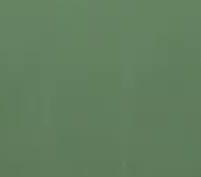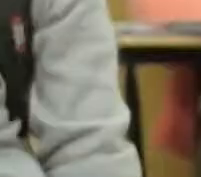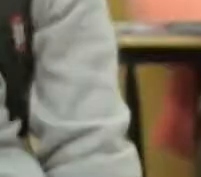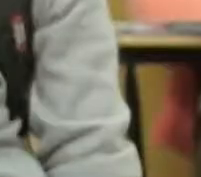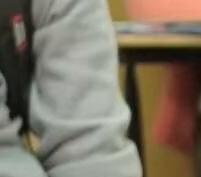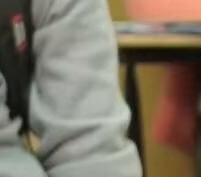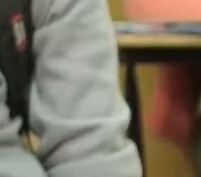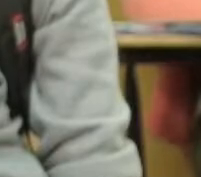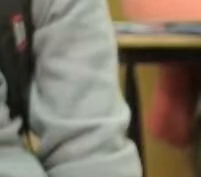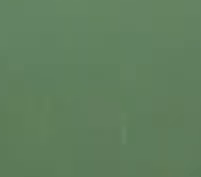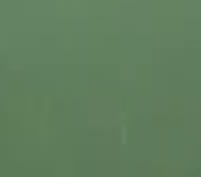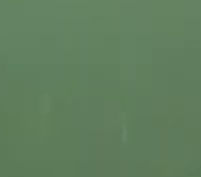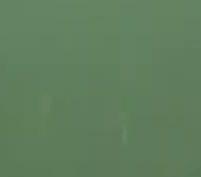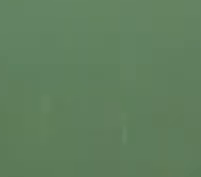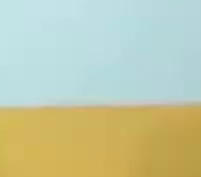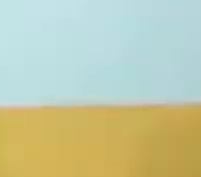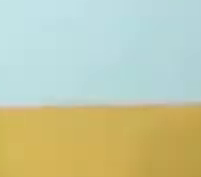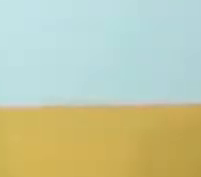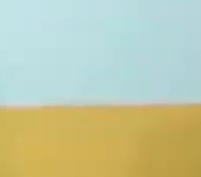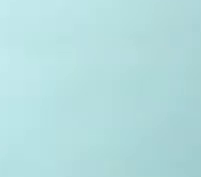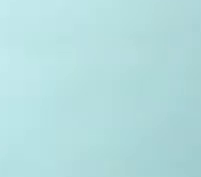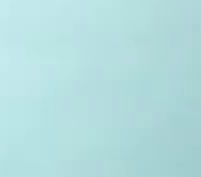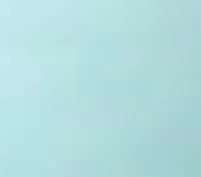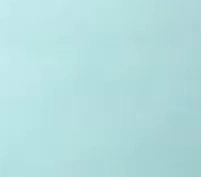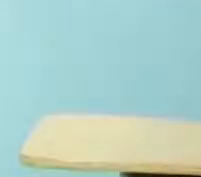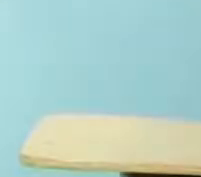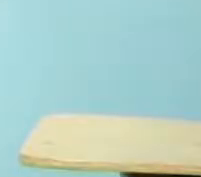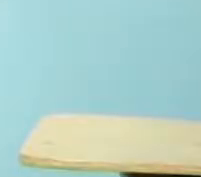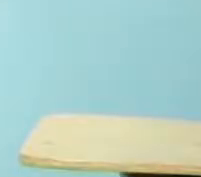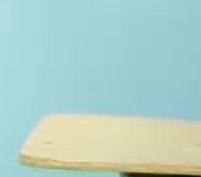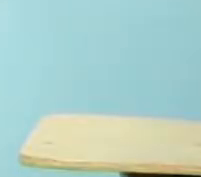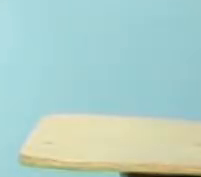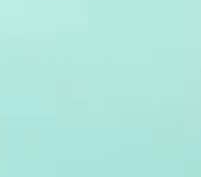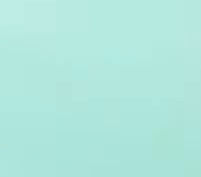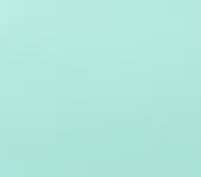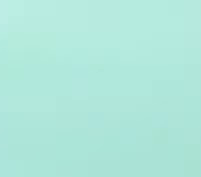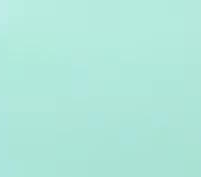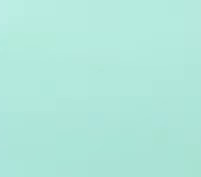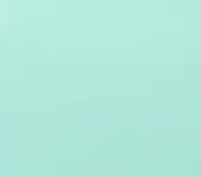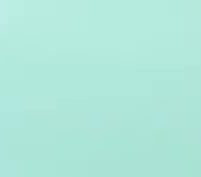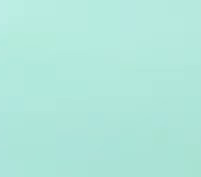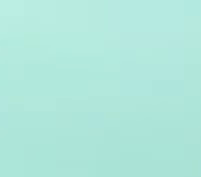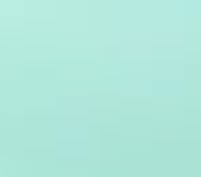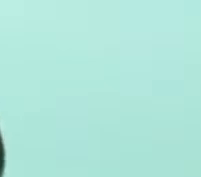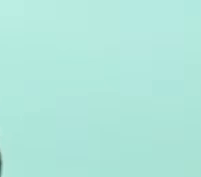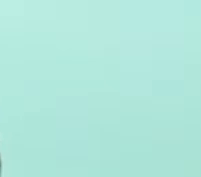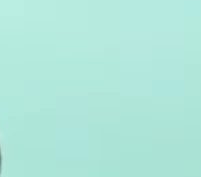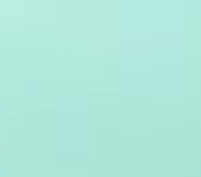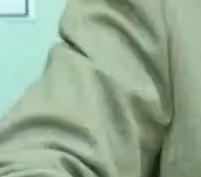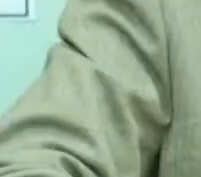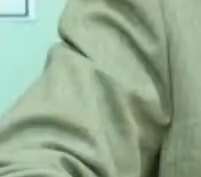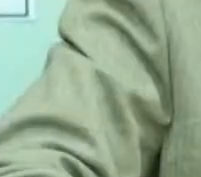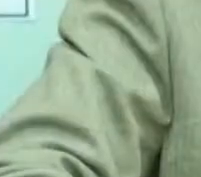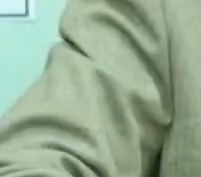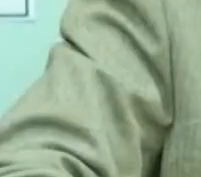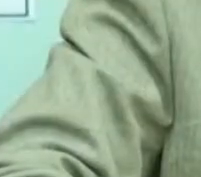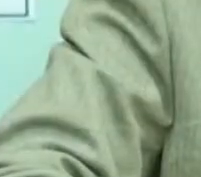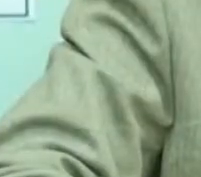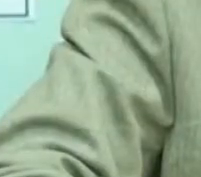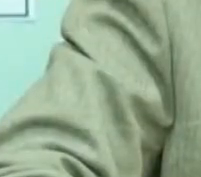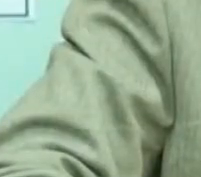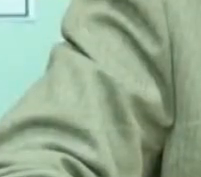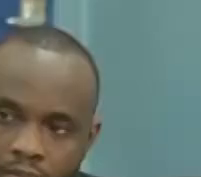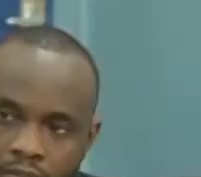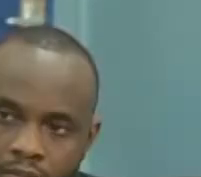Kamene? Cassandra. Palanta guidance. Omera,